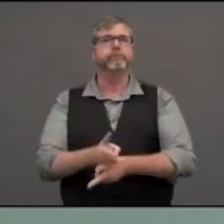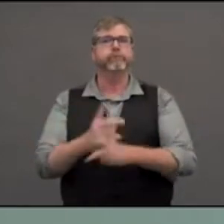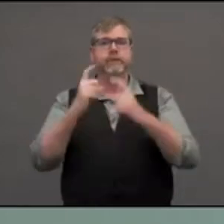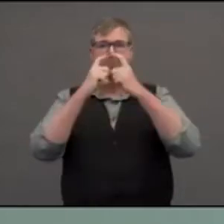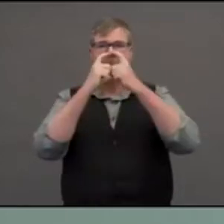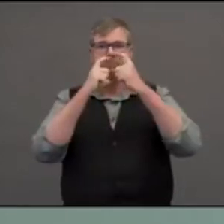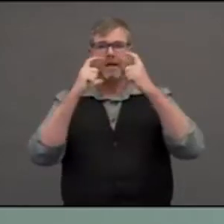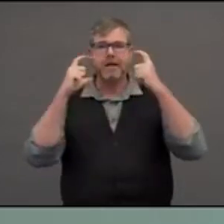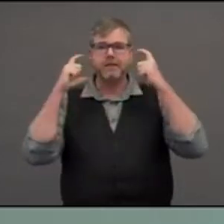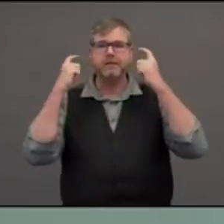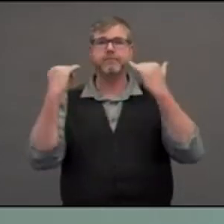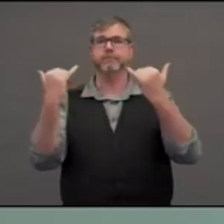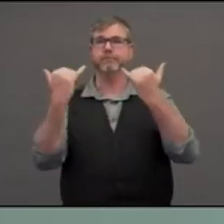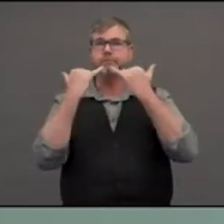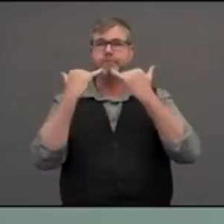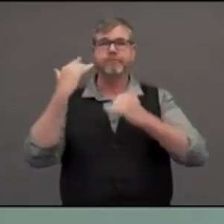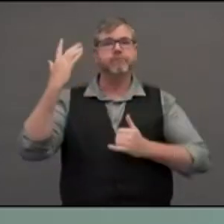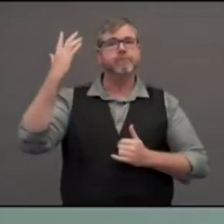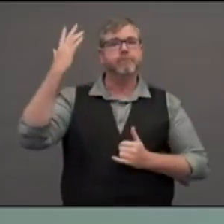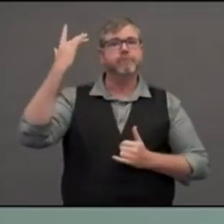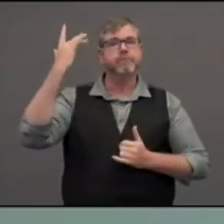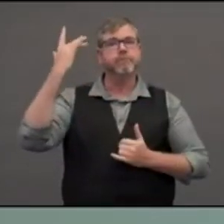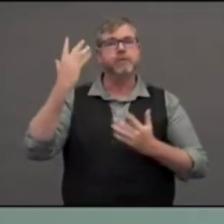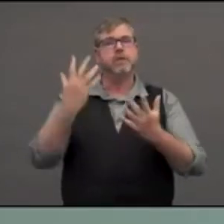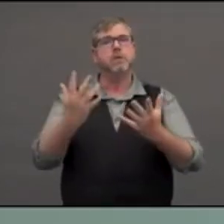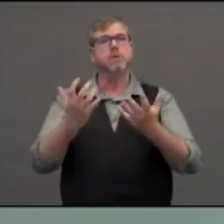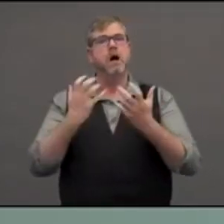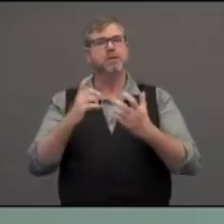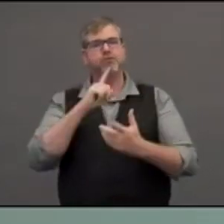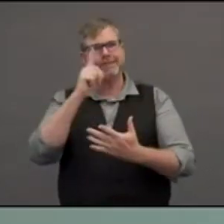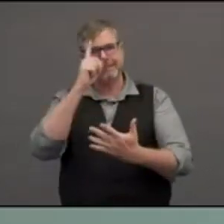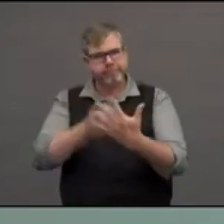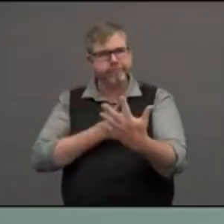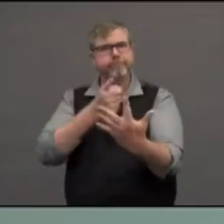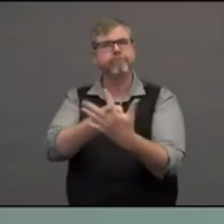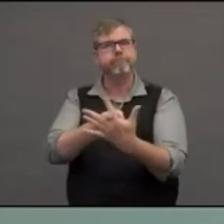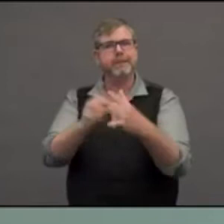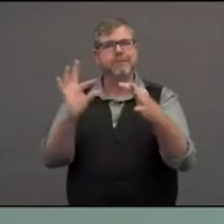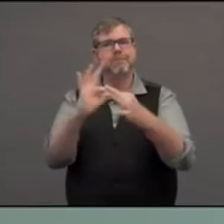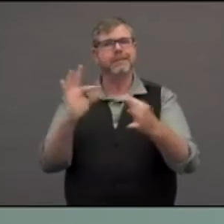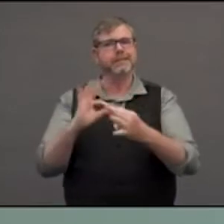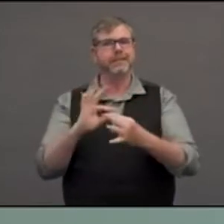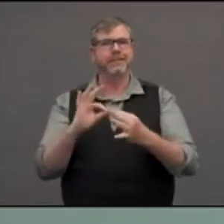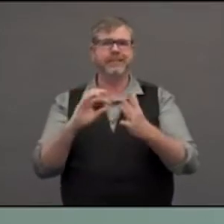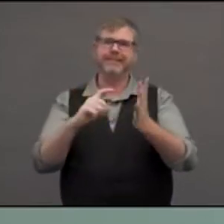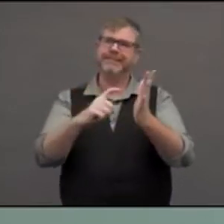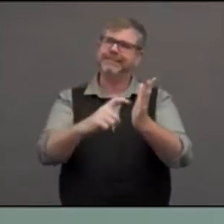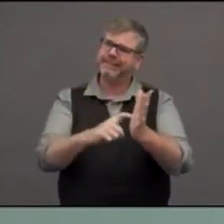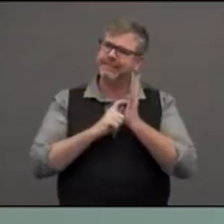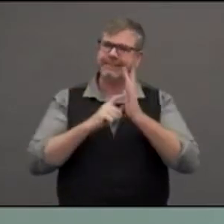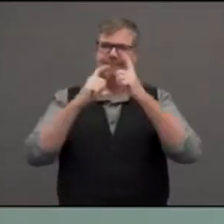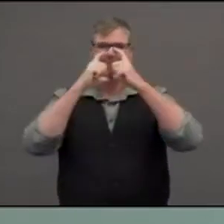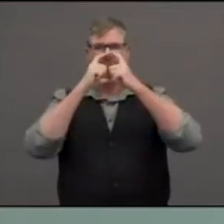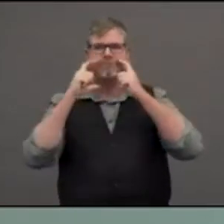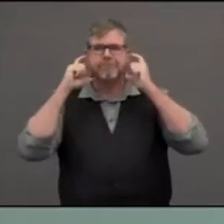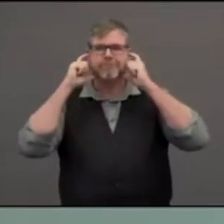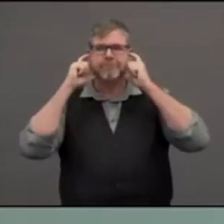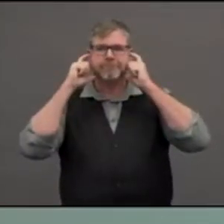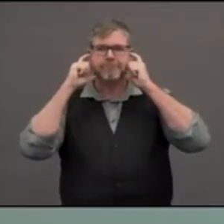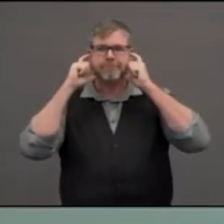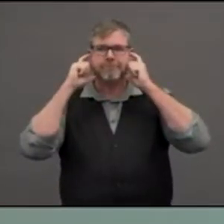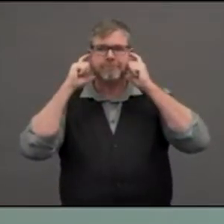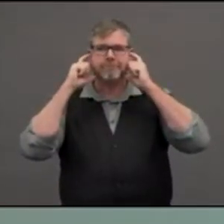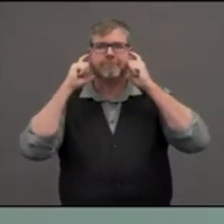to bring home the message that we need to be wearing masks that cover our nose and our